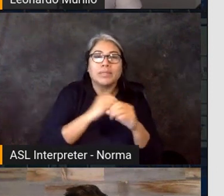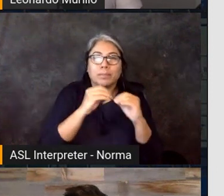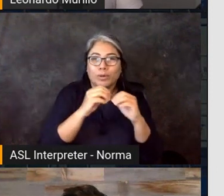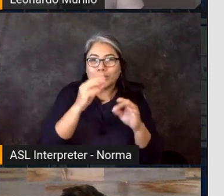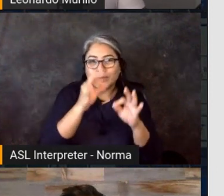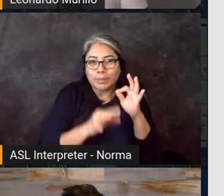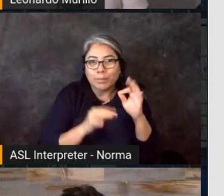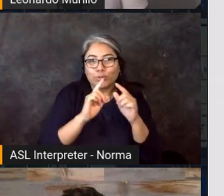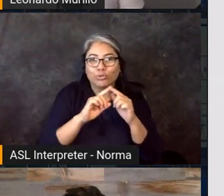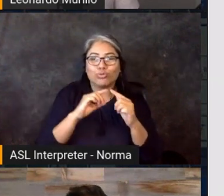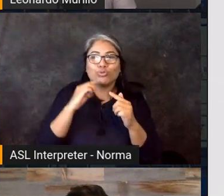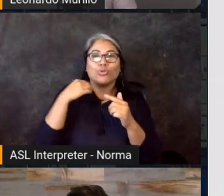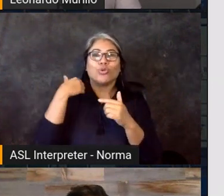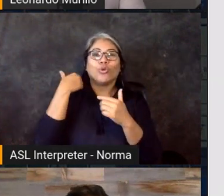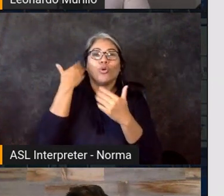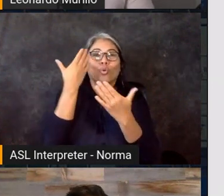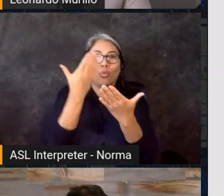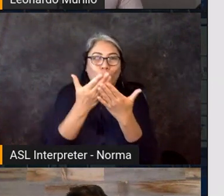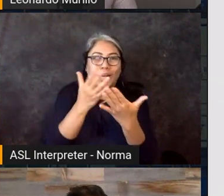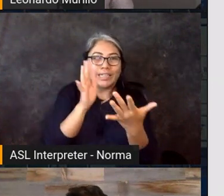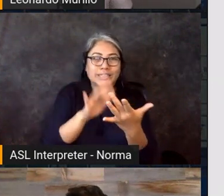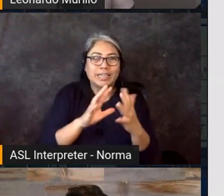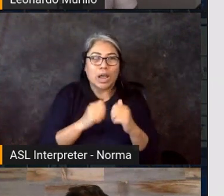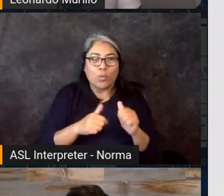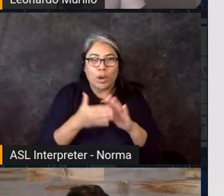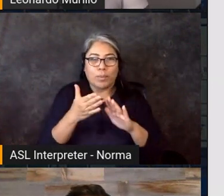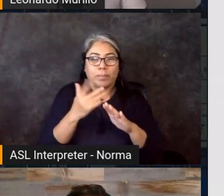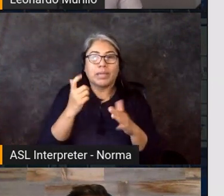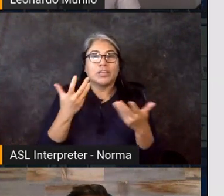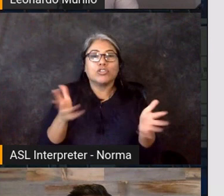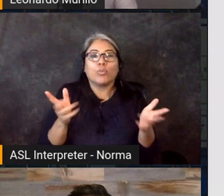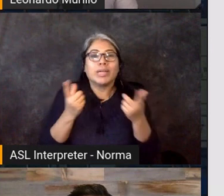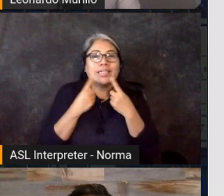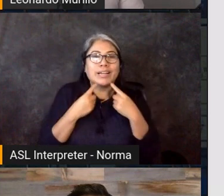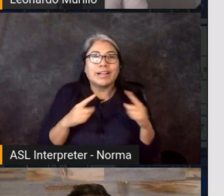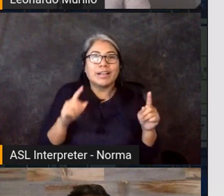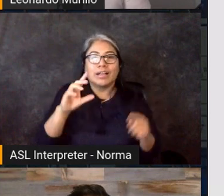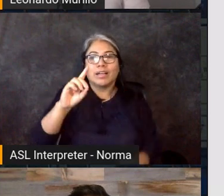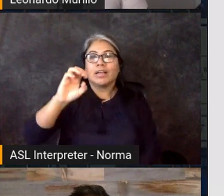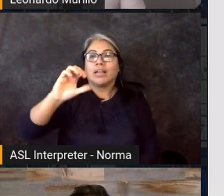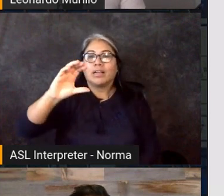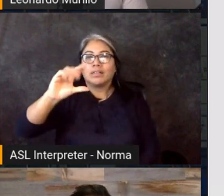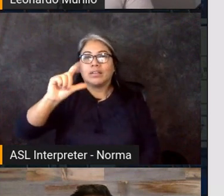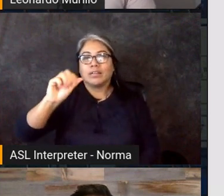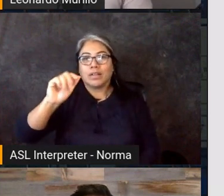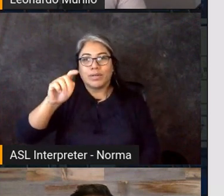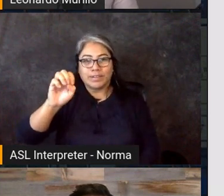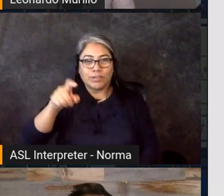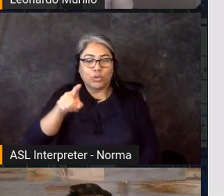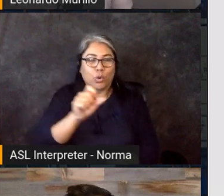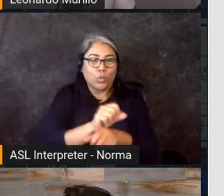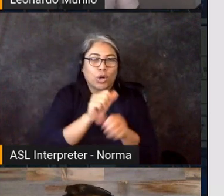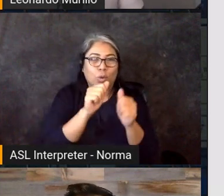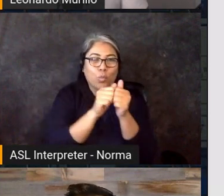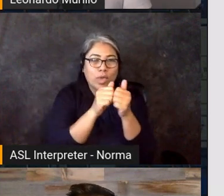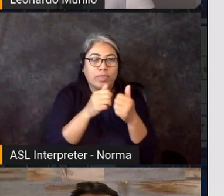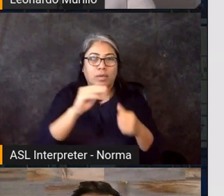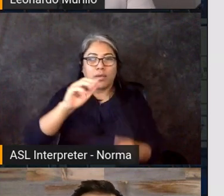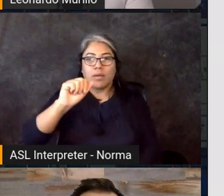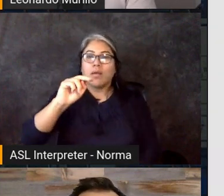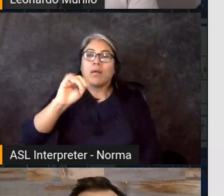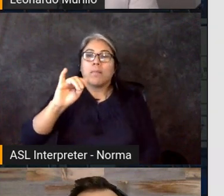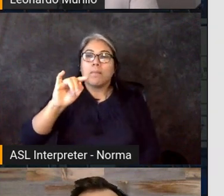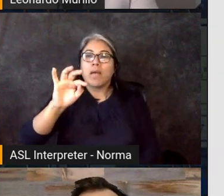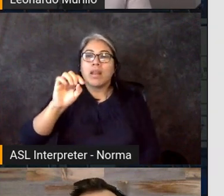this way of operating, right? Because it's already declarative. Like, you're working with manifests that are describing objects, right? You're not